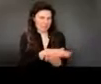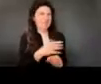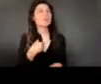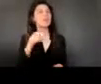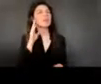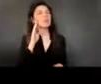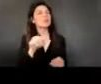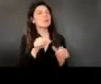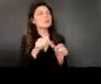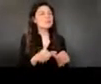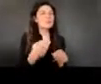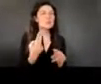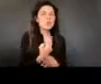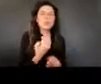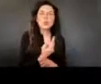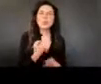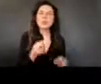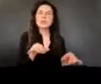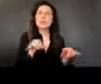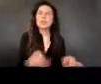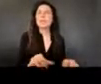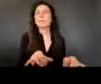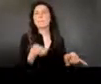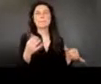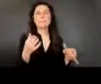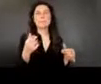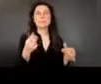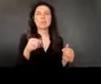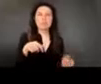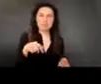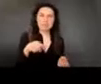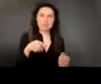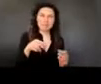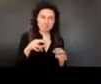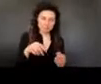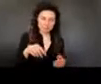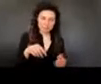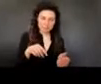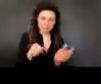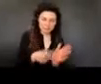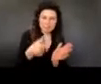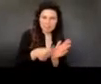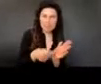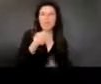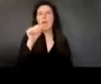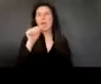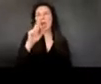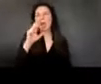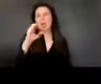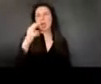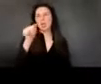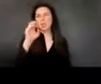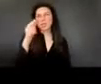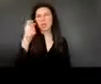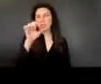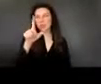this kind of like speculative archaeological framework. But I think in the future,